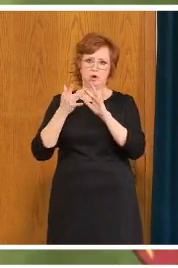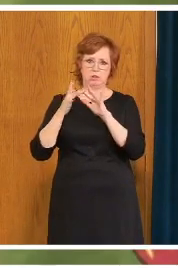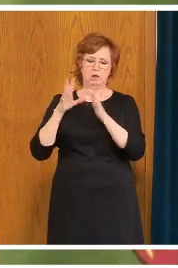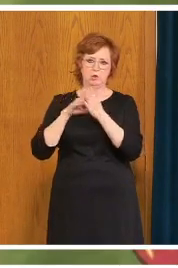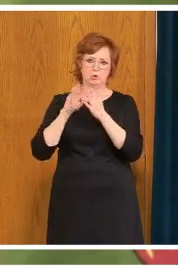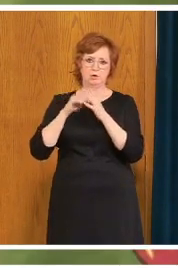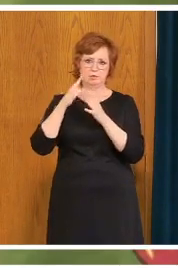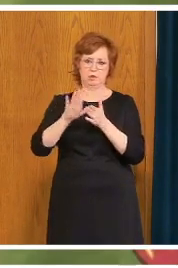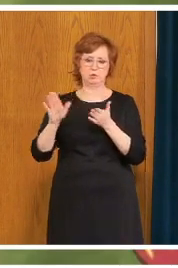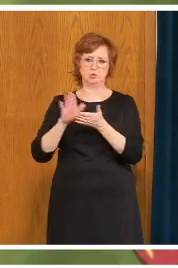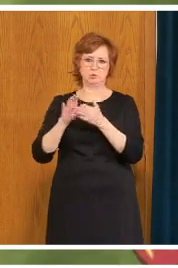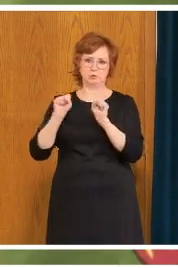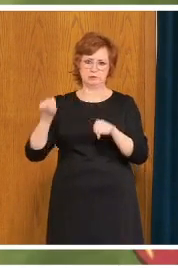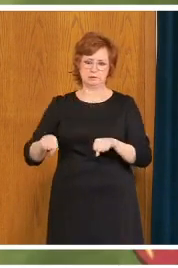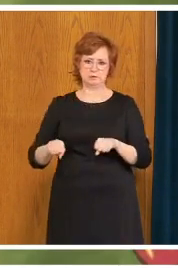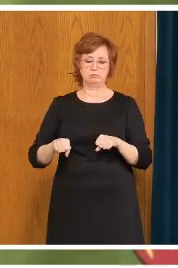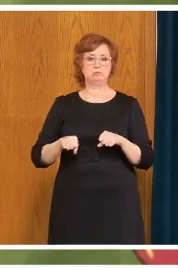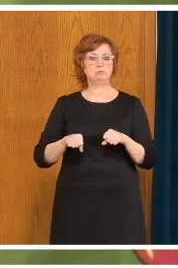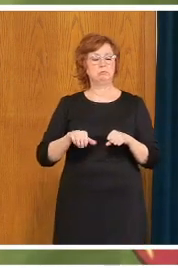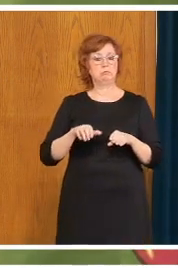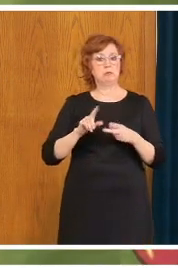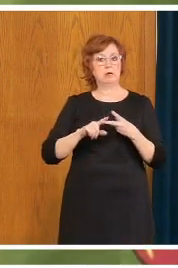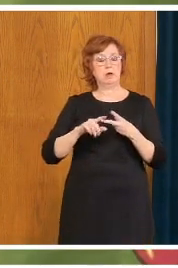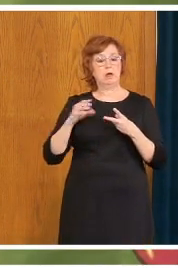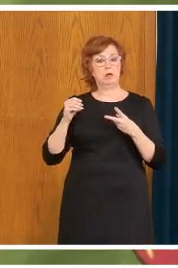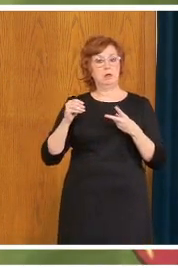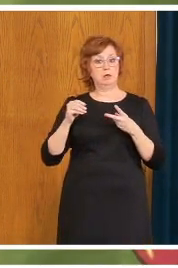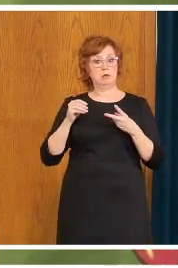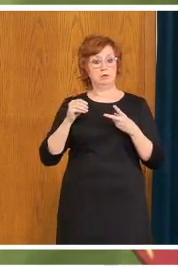and there was options to extend out the Easter break